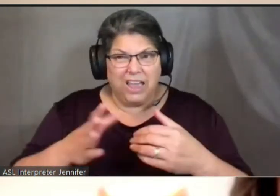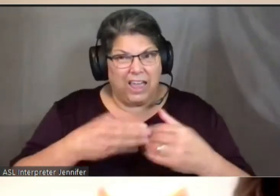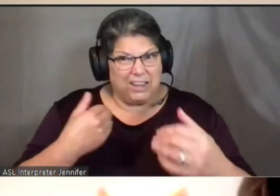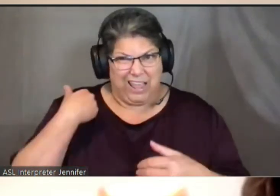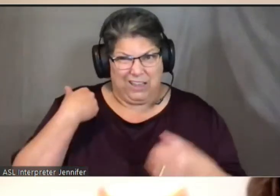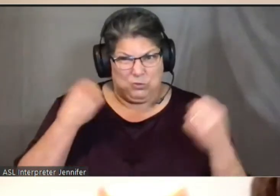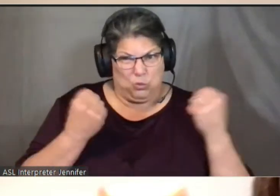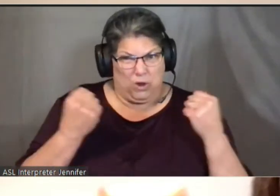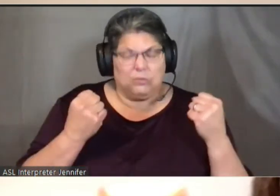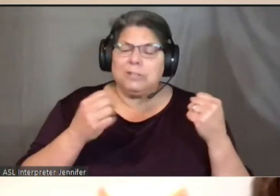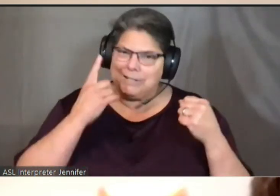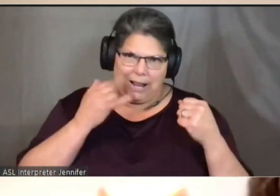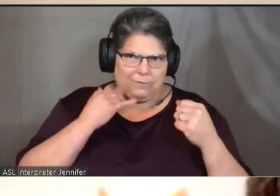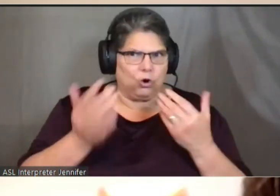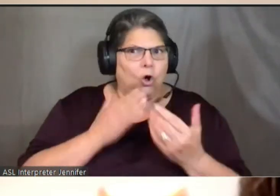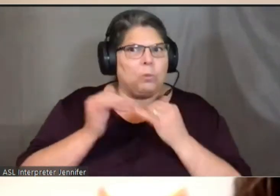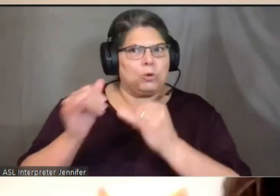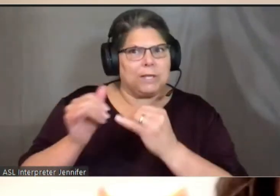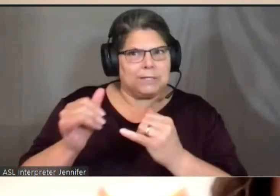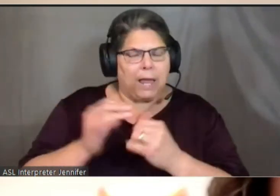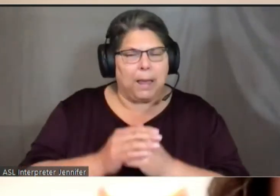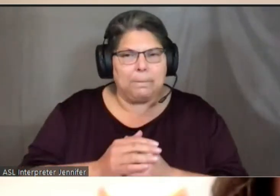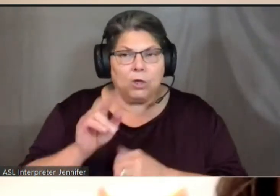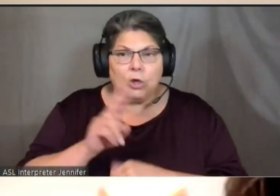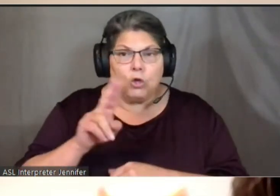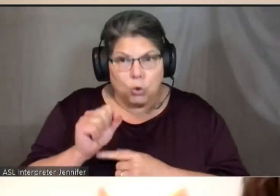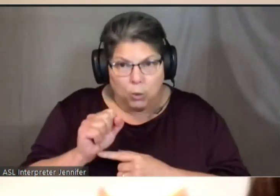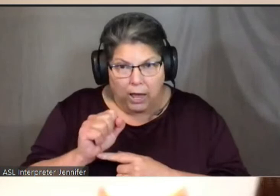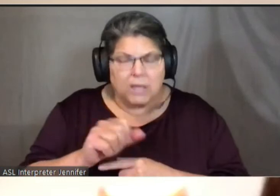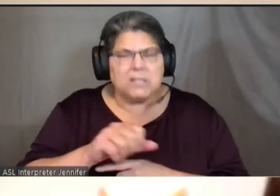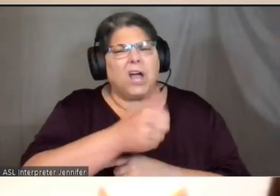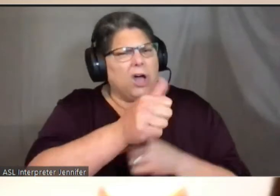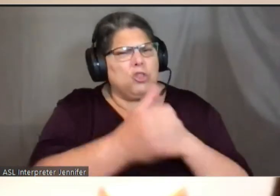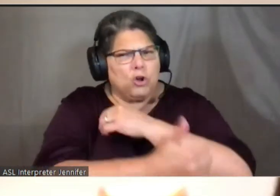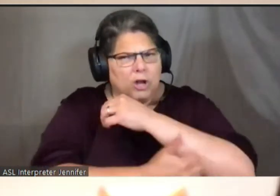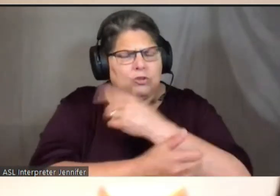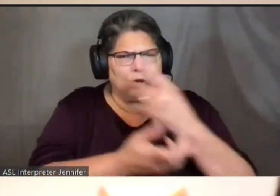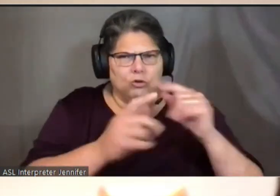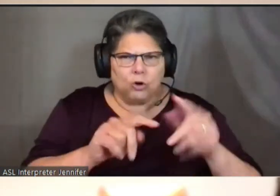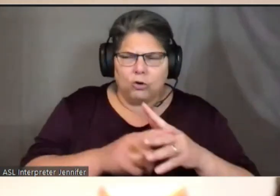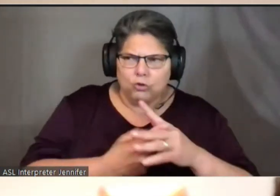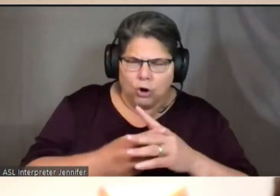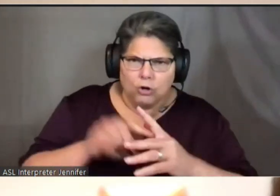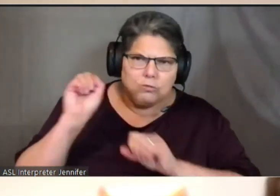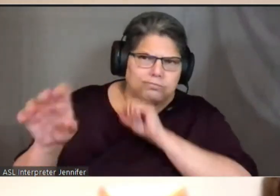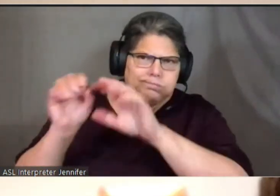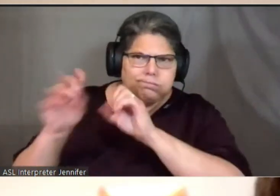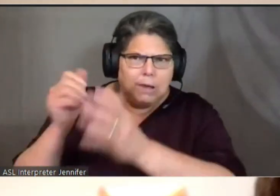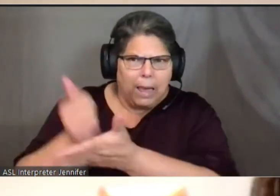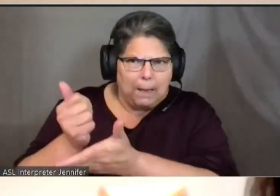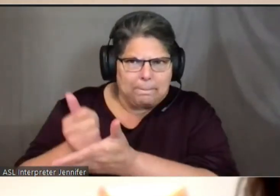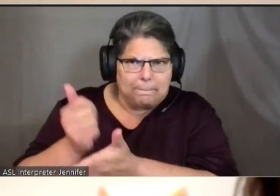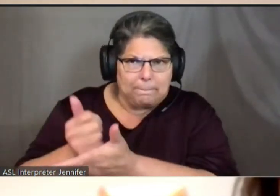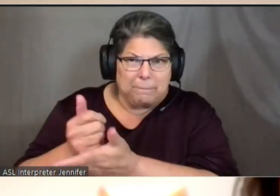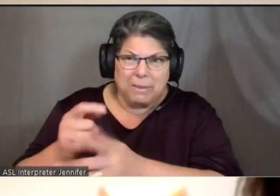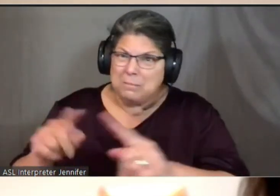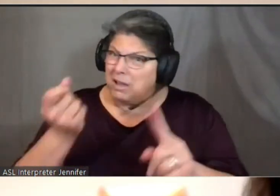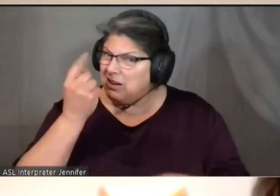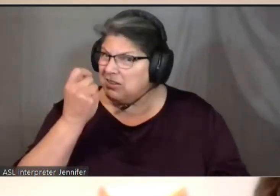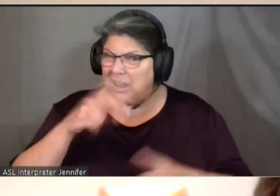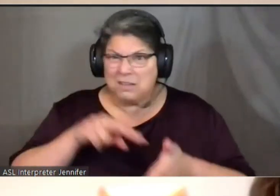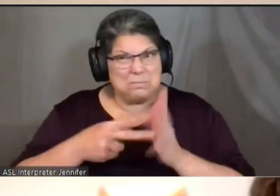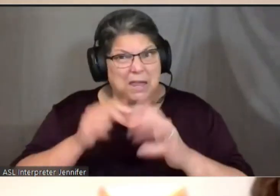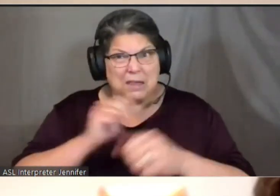winter. The United States and other countries are beginning to help, so this pandemic is far from over. And with this rate of growth